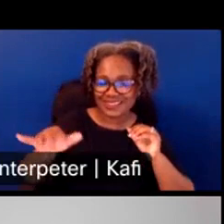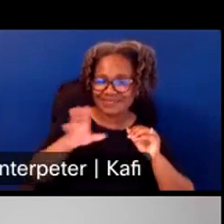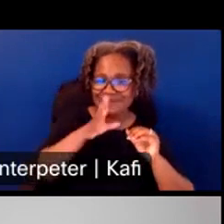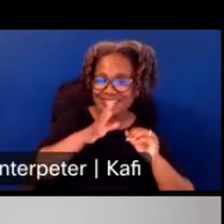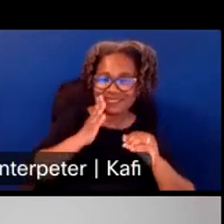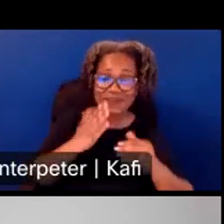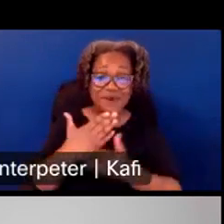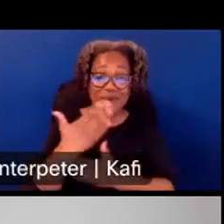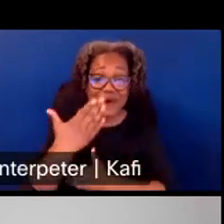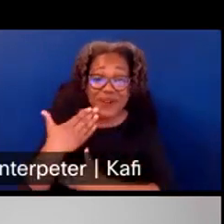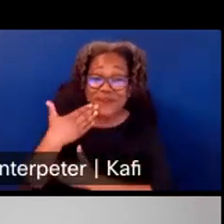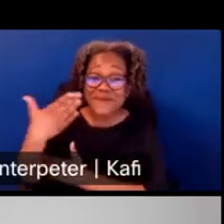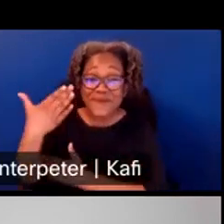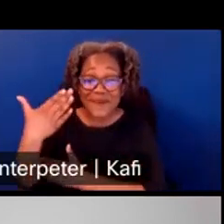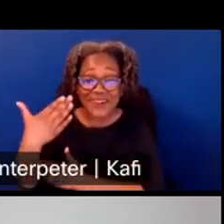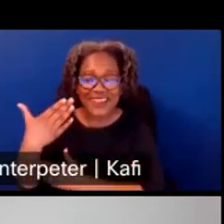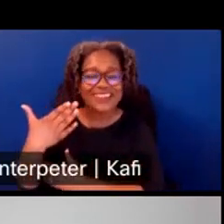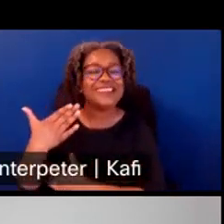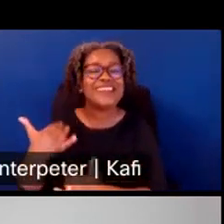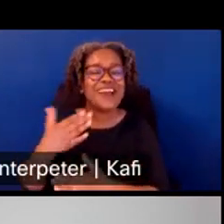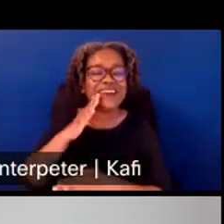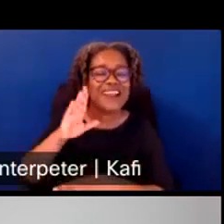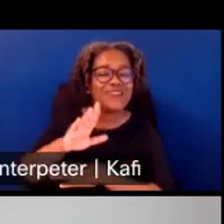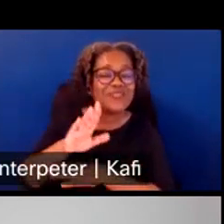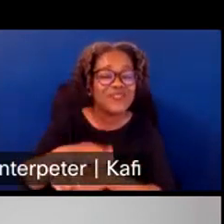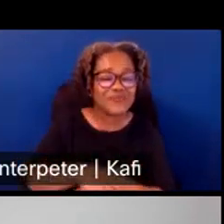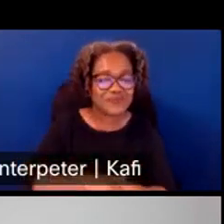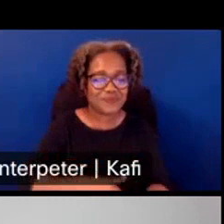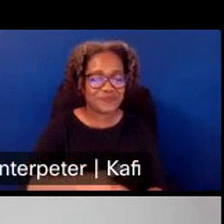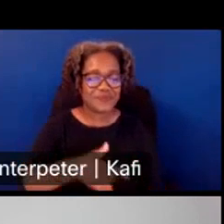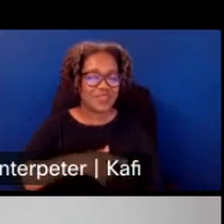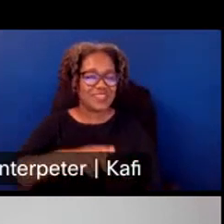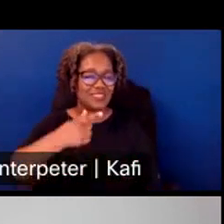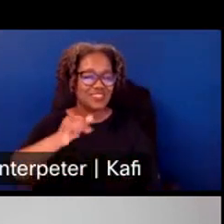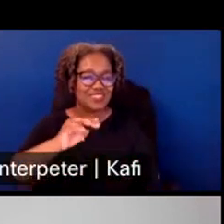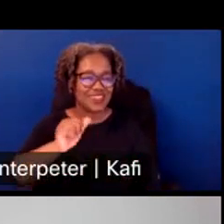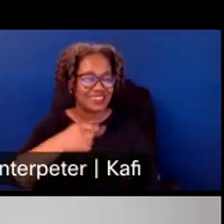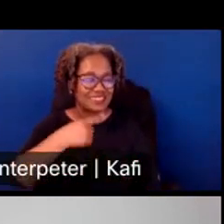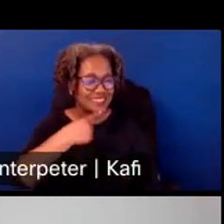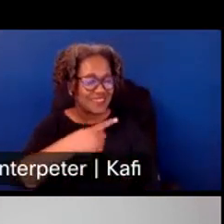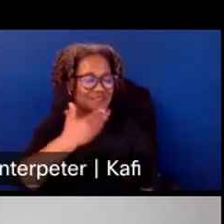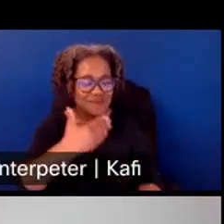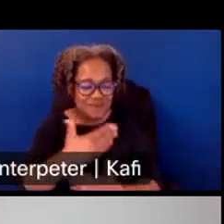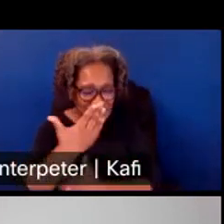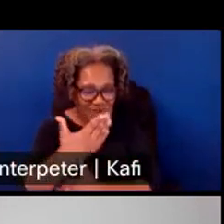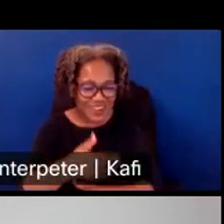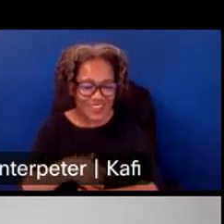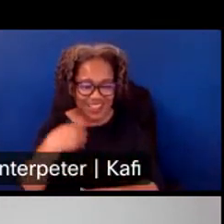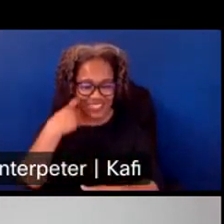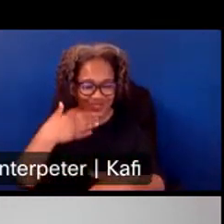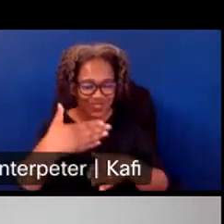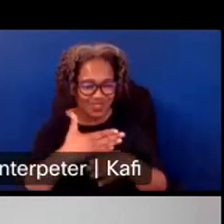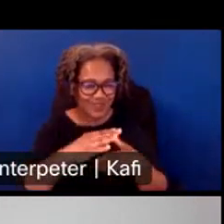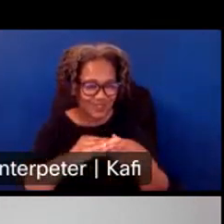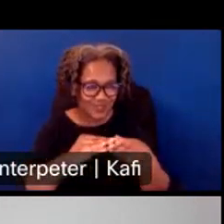Morning, Dr. Dudley. I was just sharing with them some stories while we waited on you. If anyone's interested in the rest of that